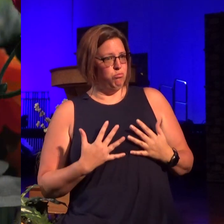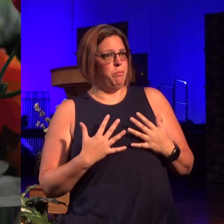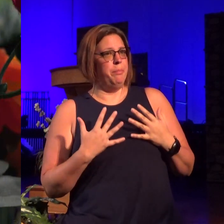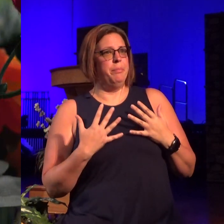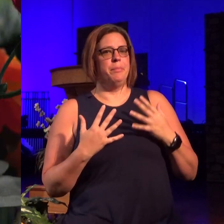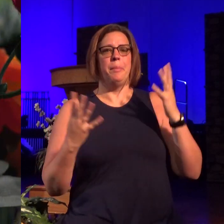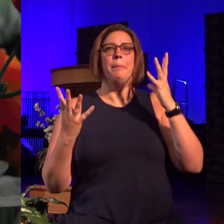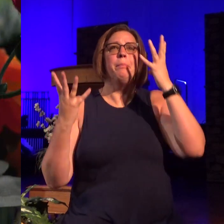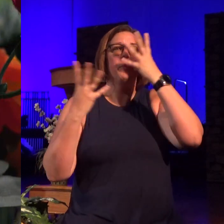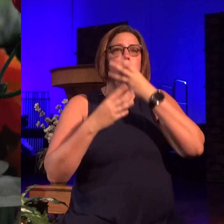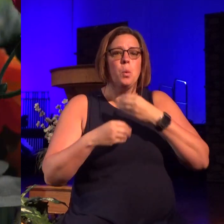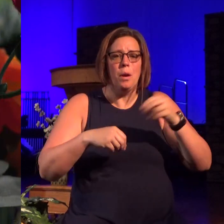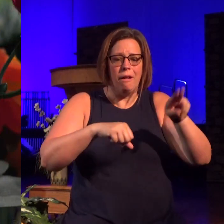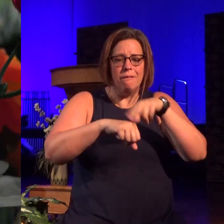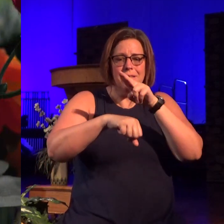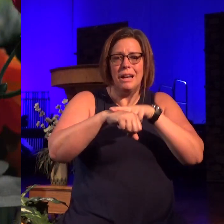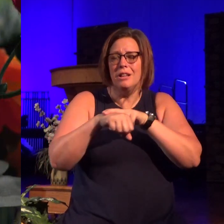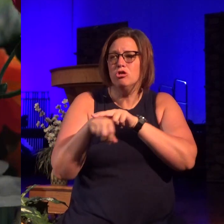nature,